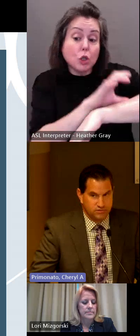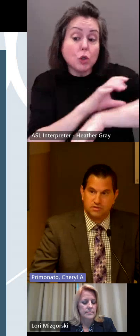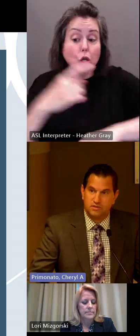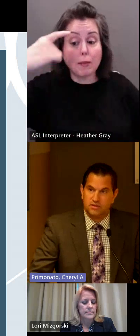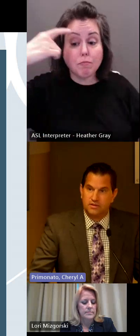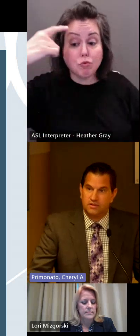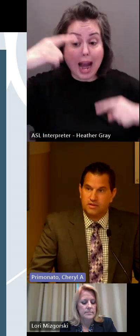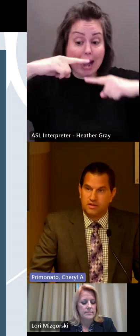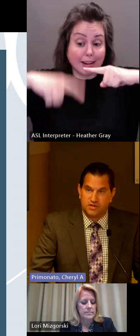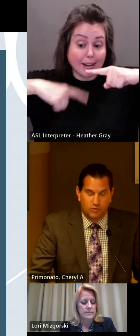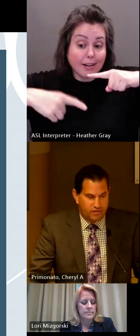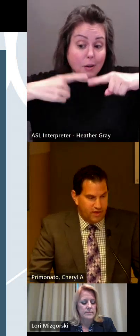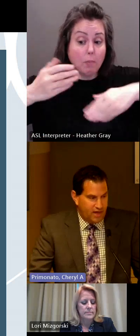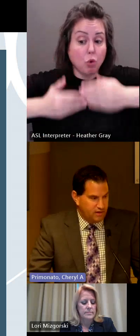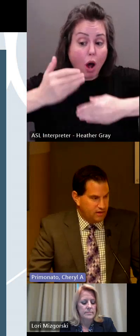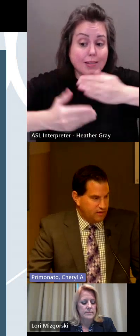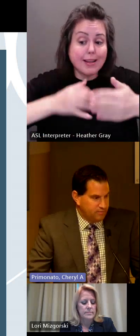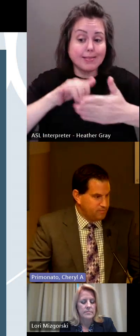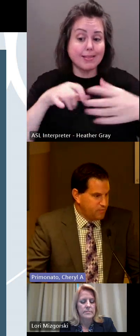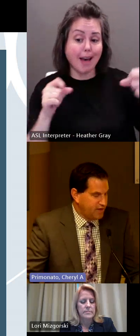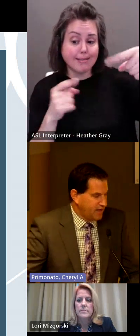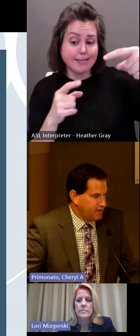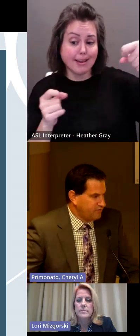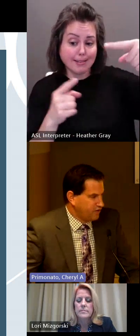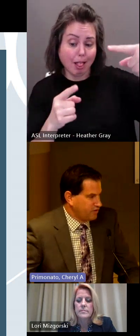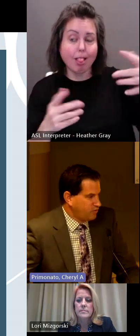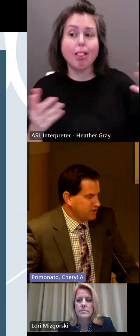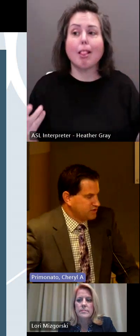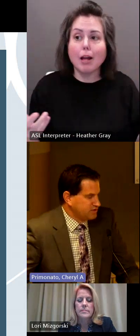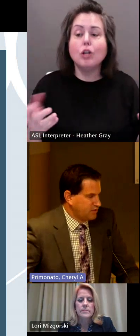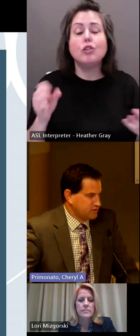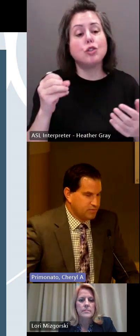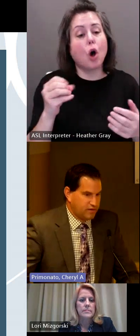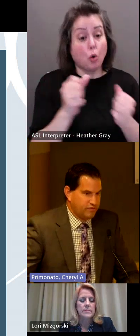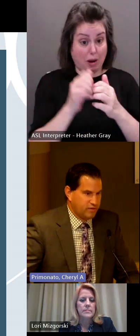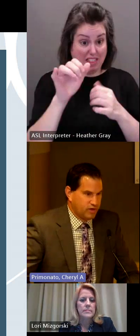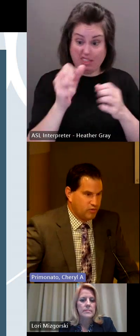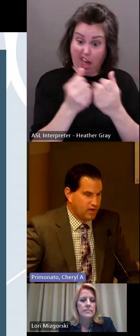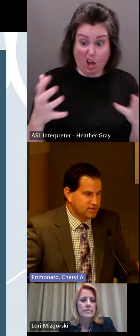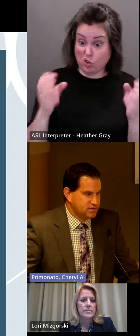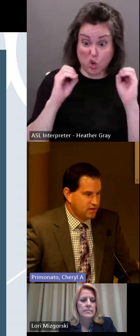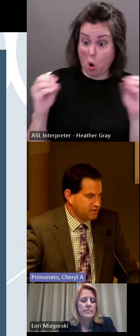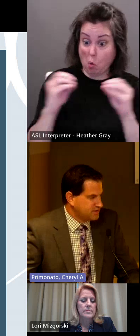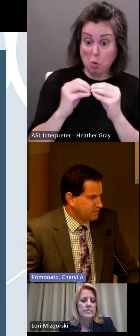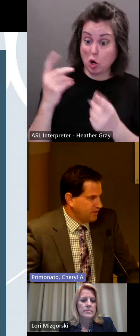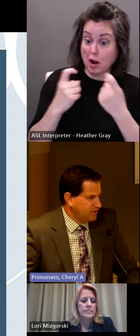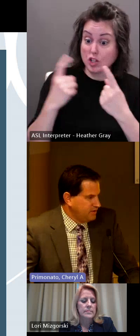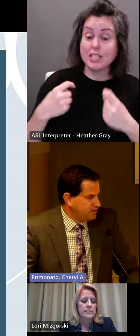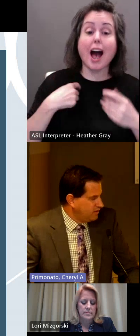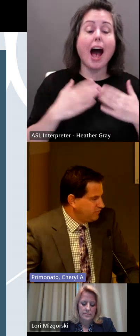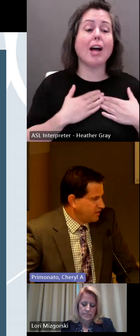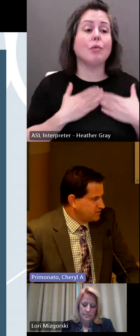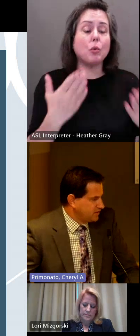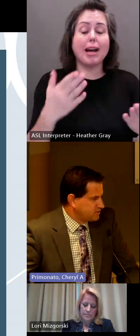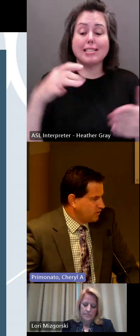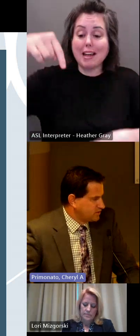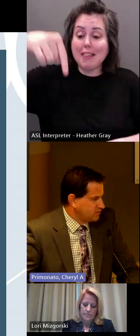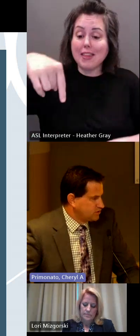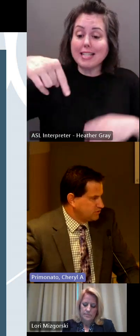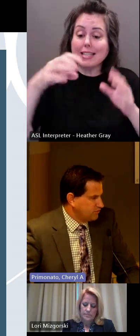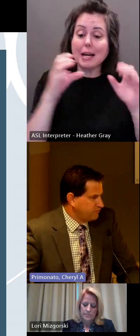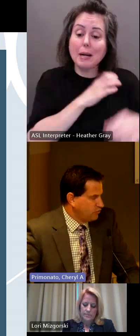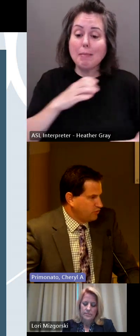processes the signals. So with that, pending any further questions, I respectfully request this committee